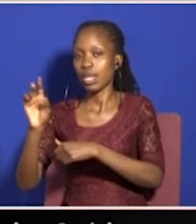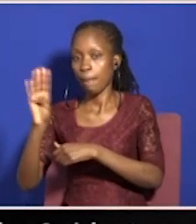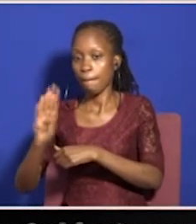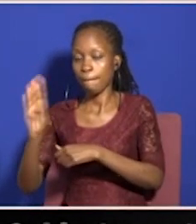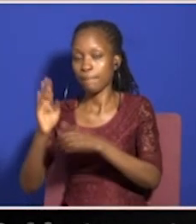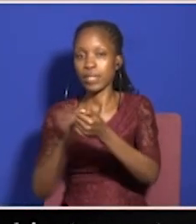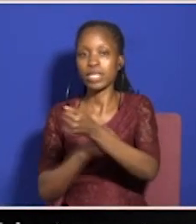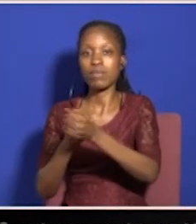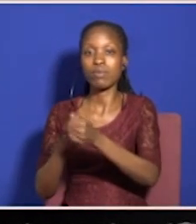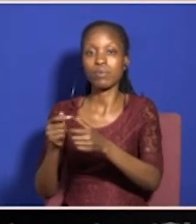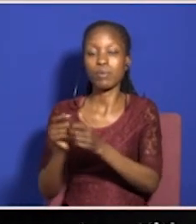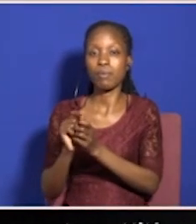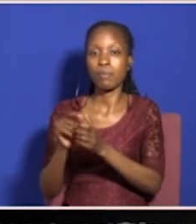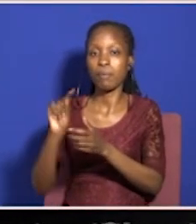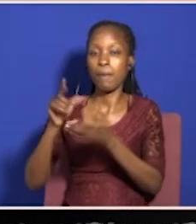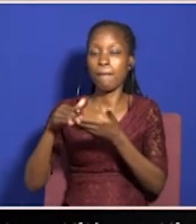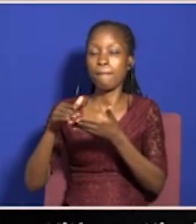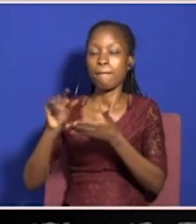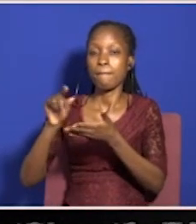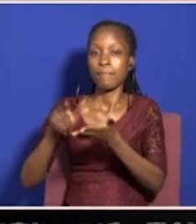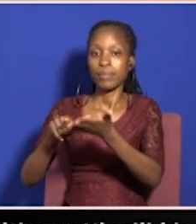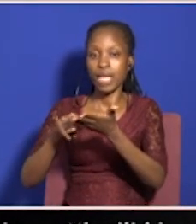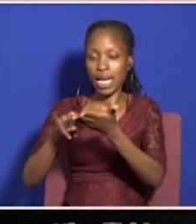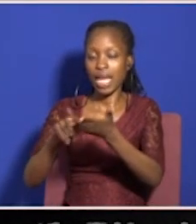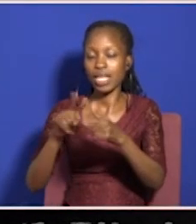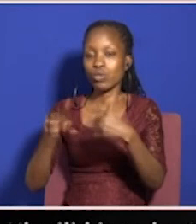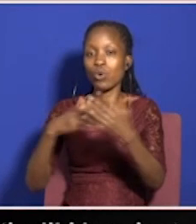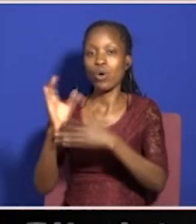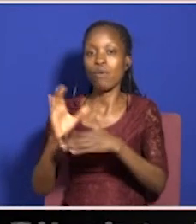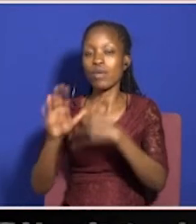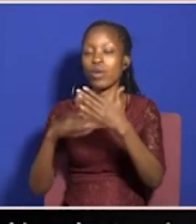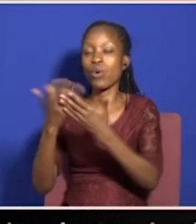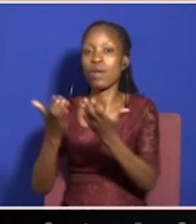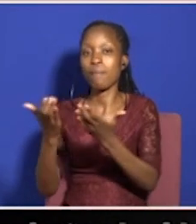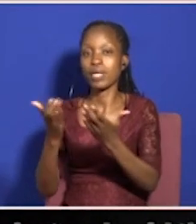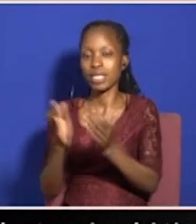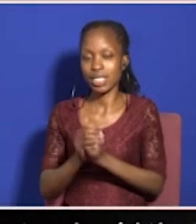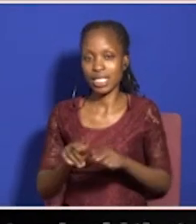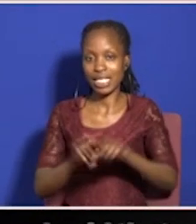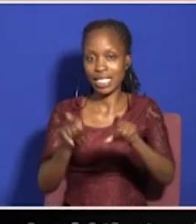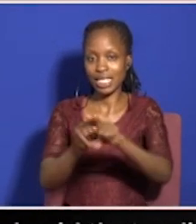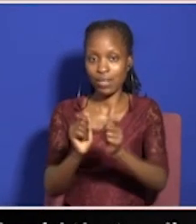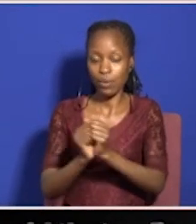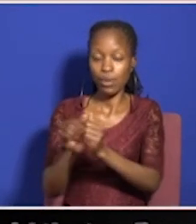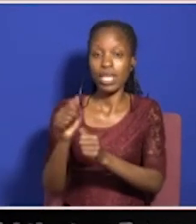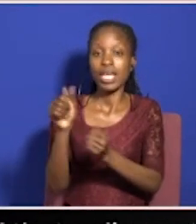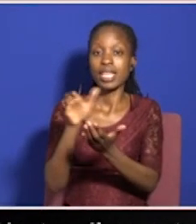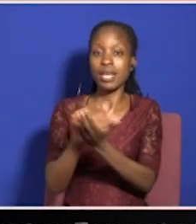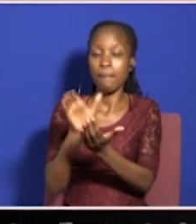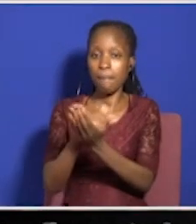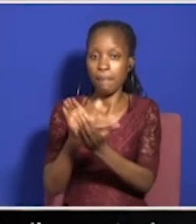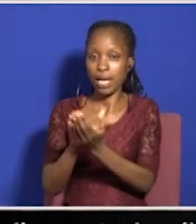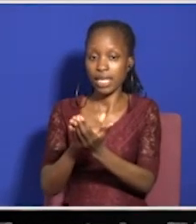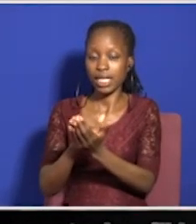supported by increased lending to customers across all business segments and placements with other banking